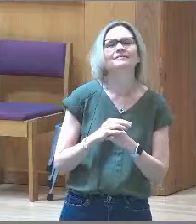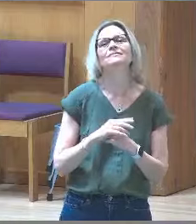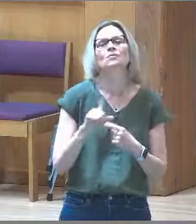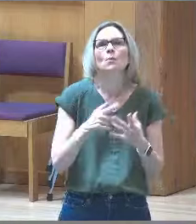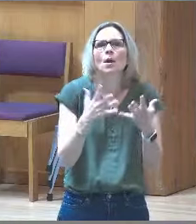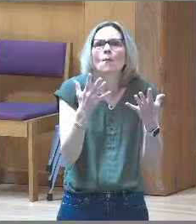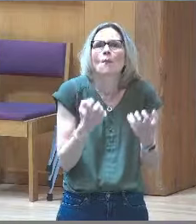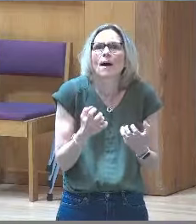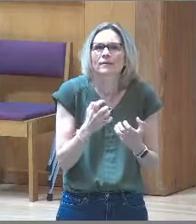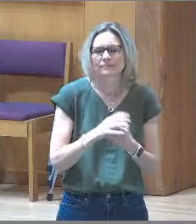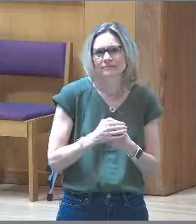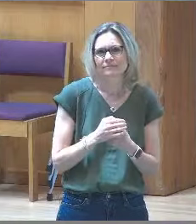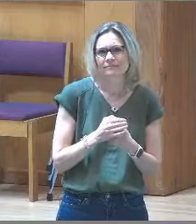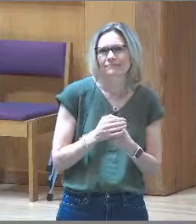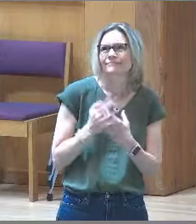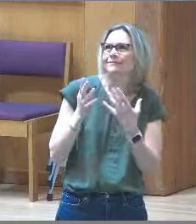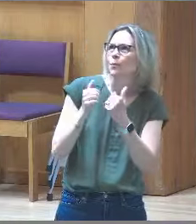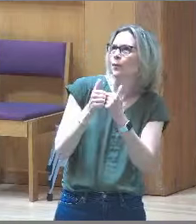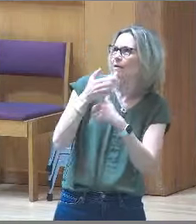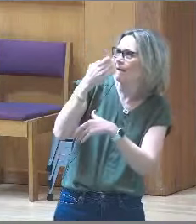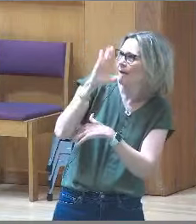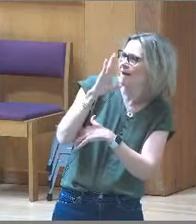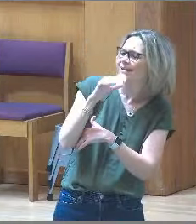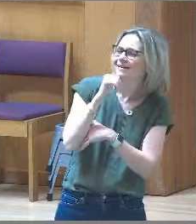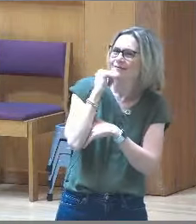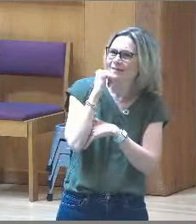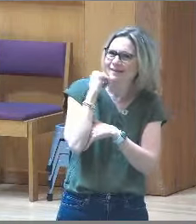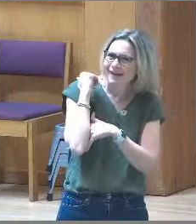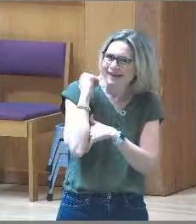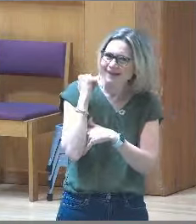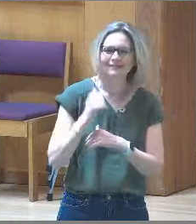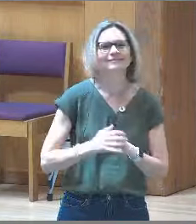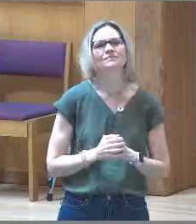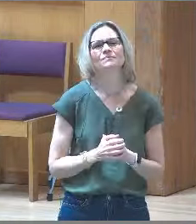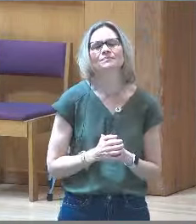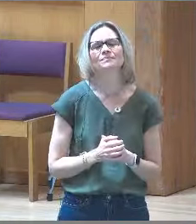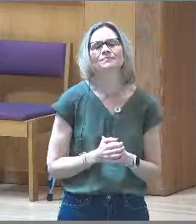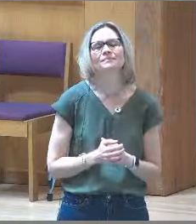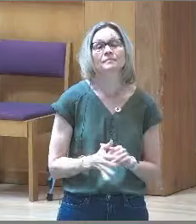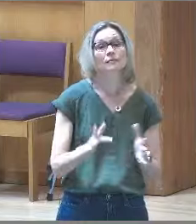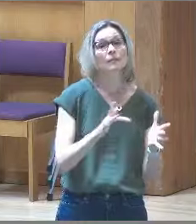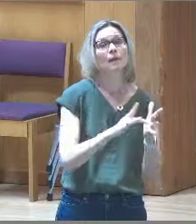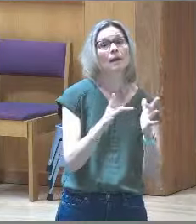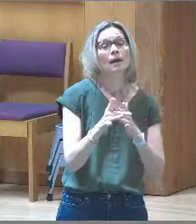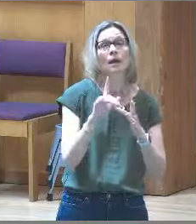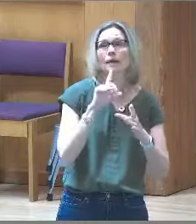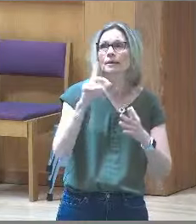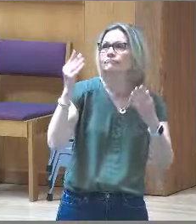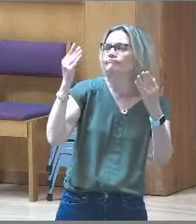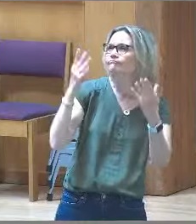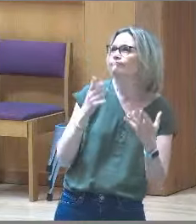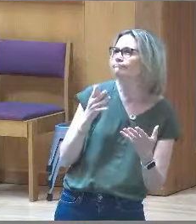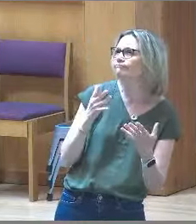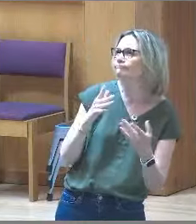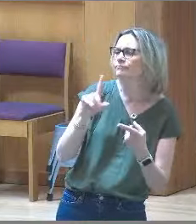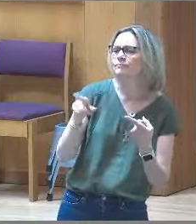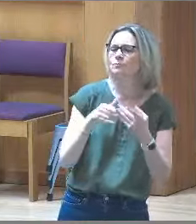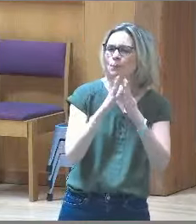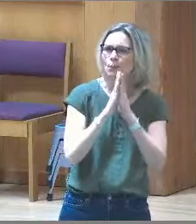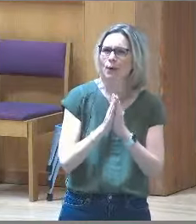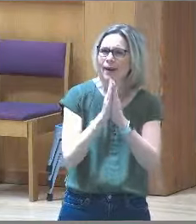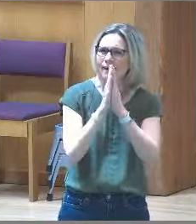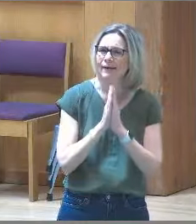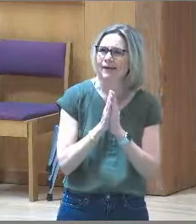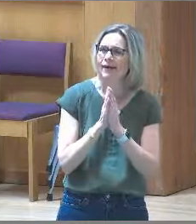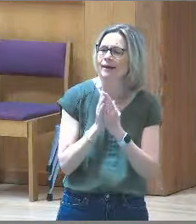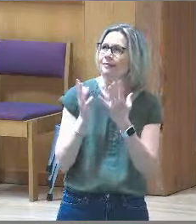God? Every day, isn't it? Well, Jesus is telling us that when we pray, when we talk to